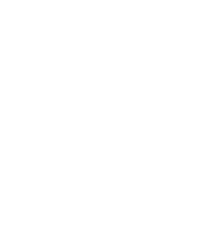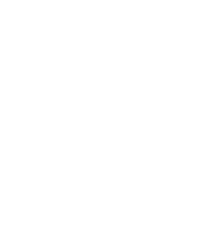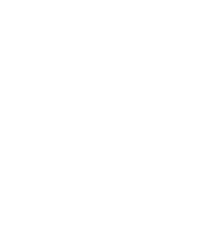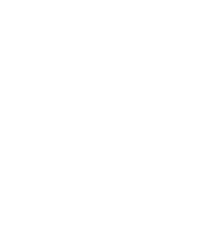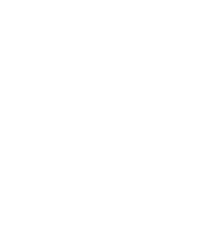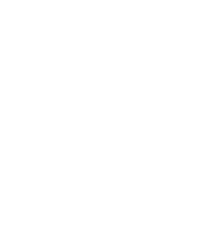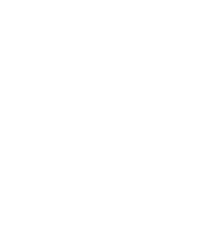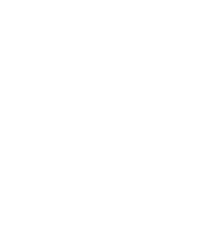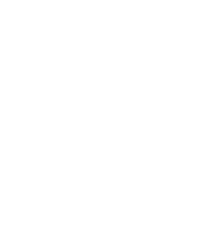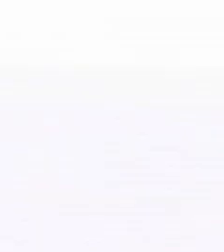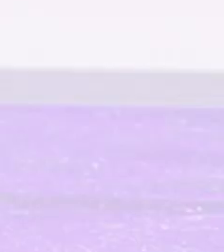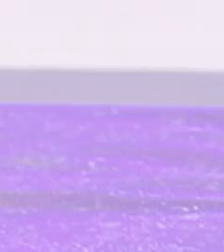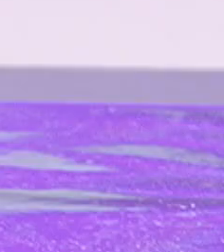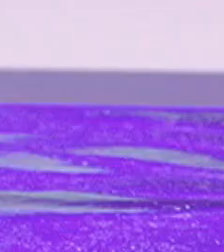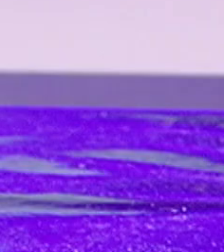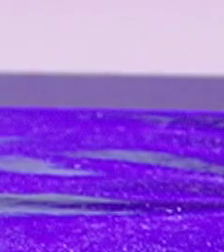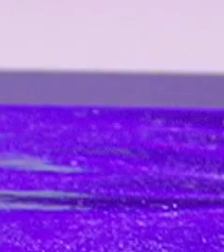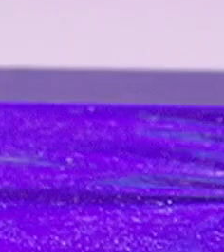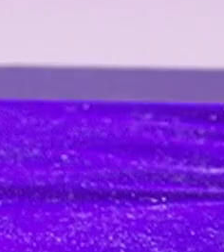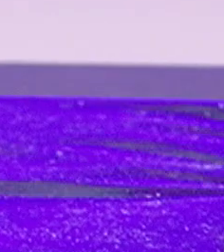EduwebTV KPM.